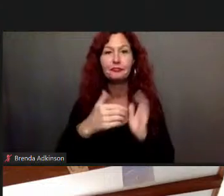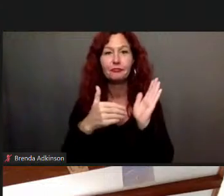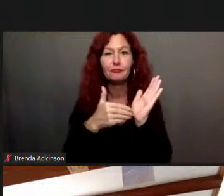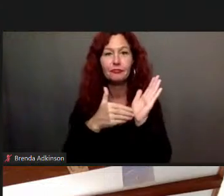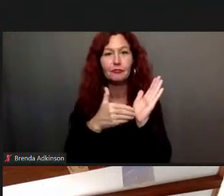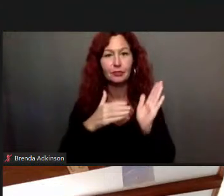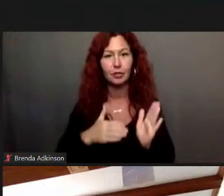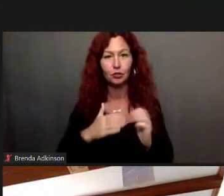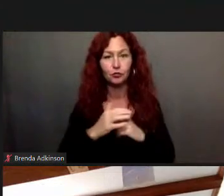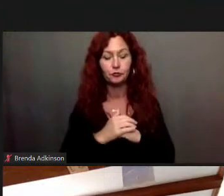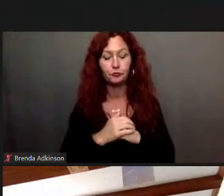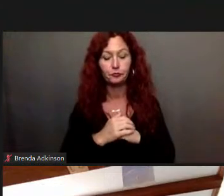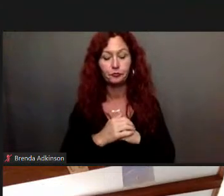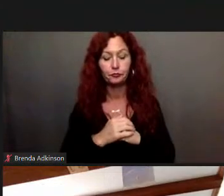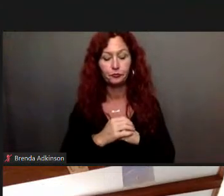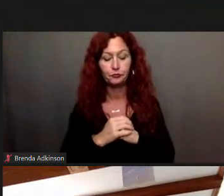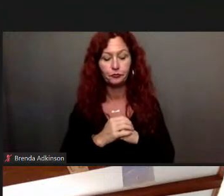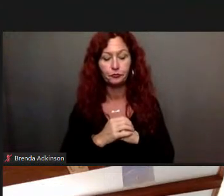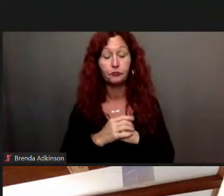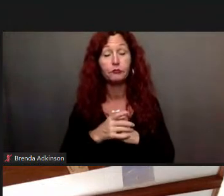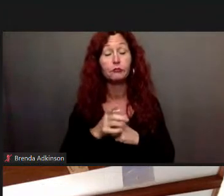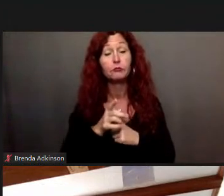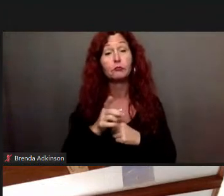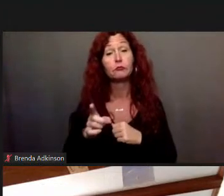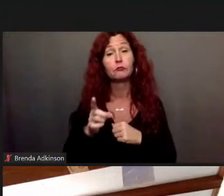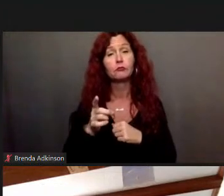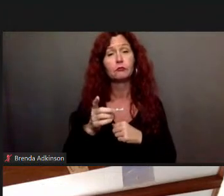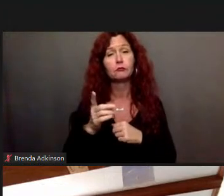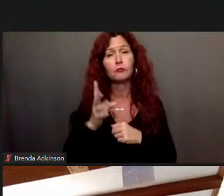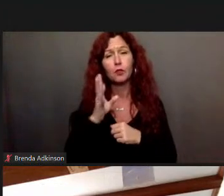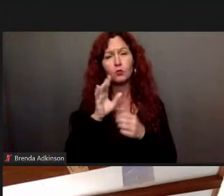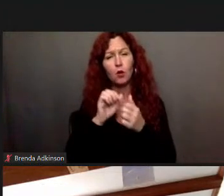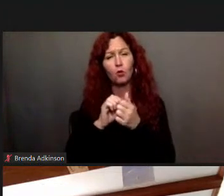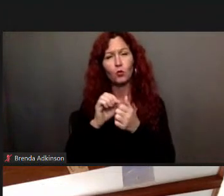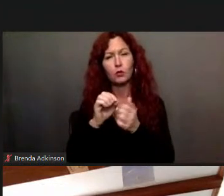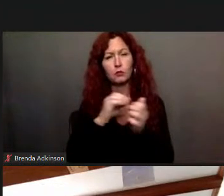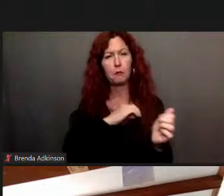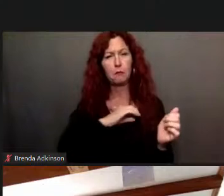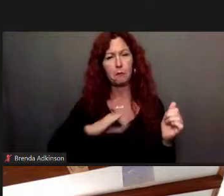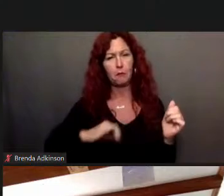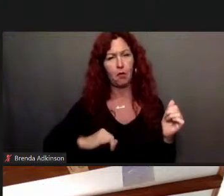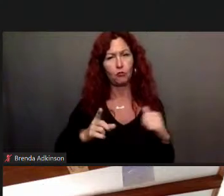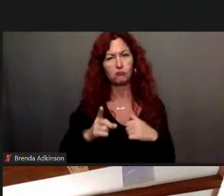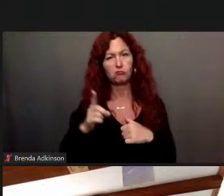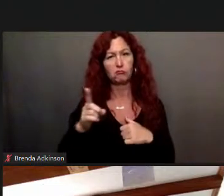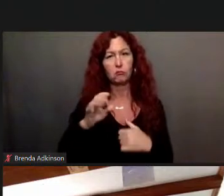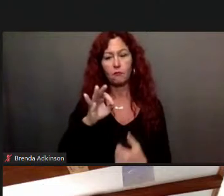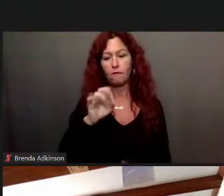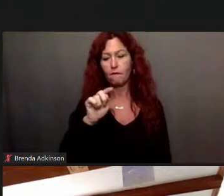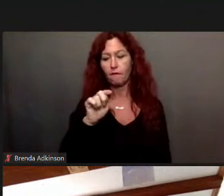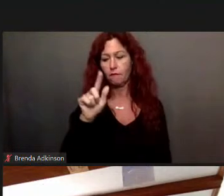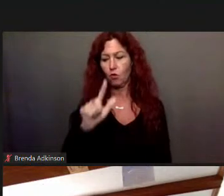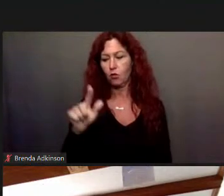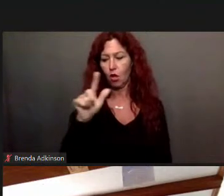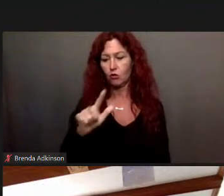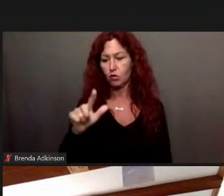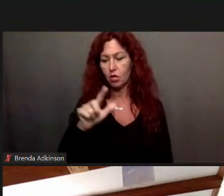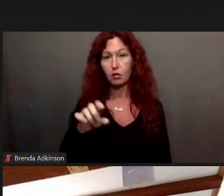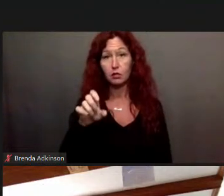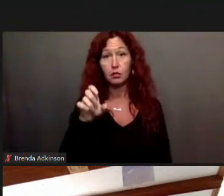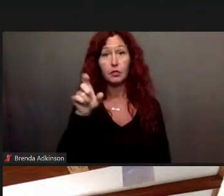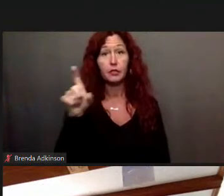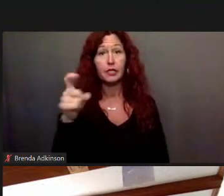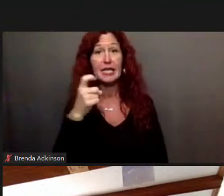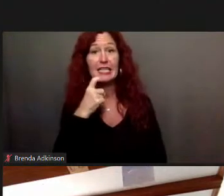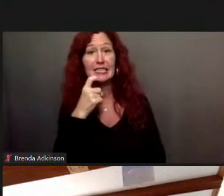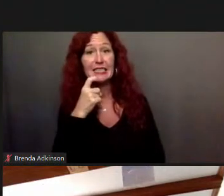Lauderdale on my show just a few days ago, and he said that health experts told him the virus is mutated 18 times.